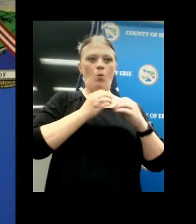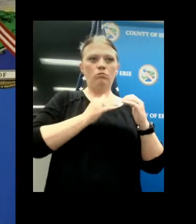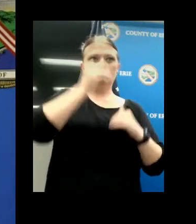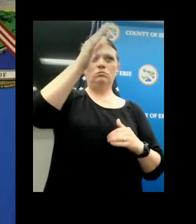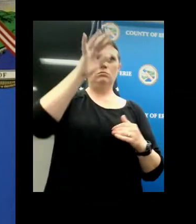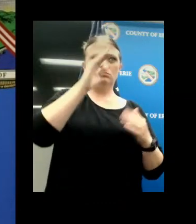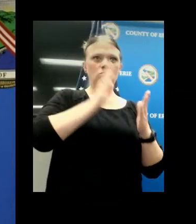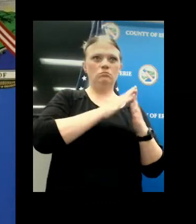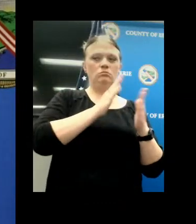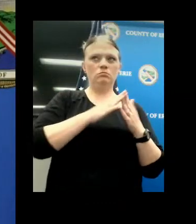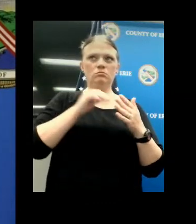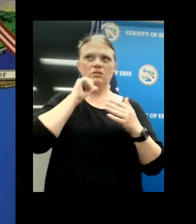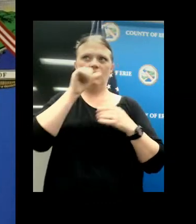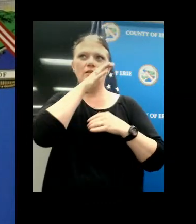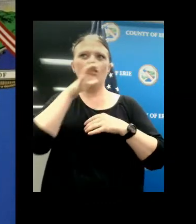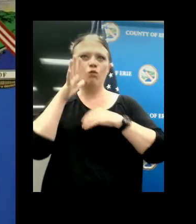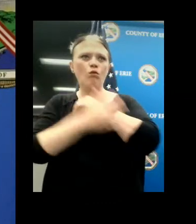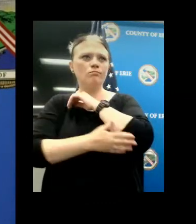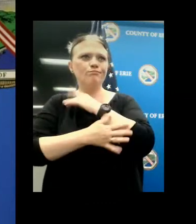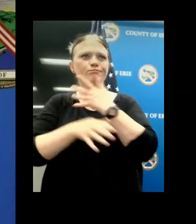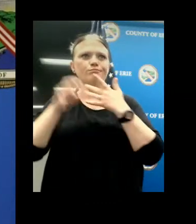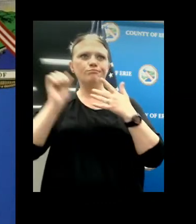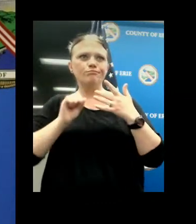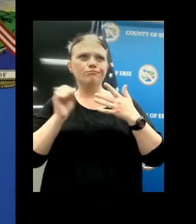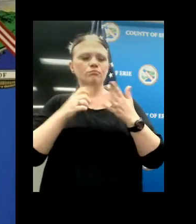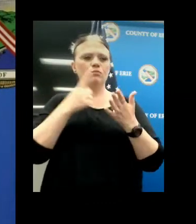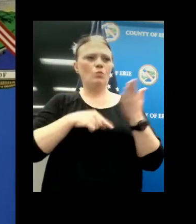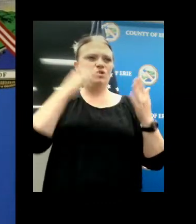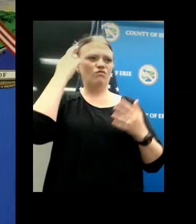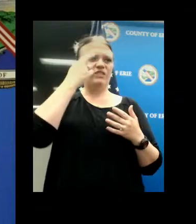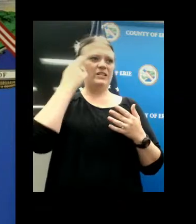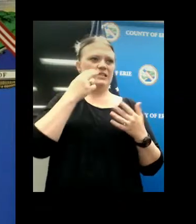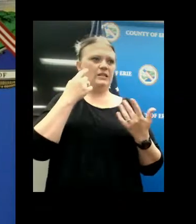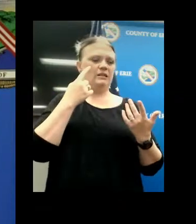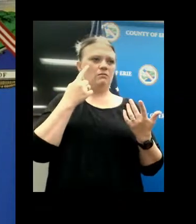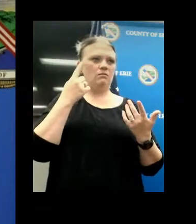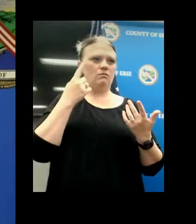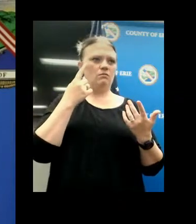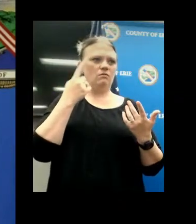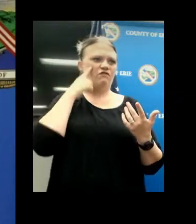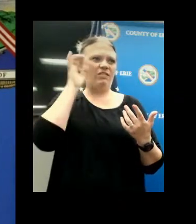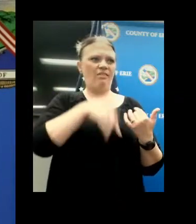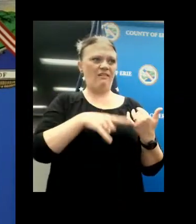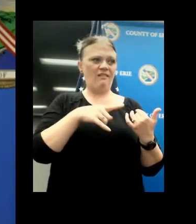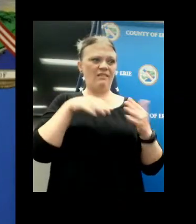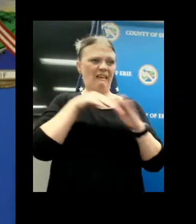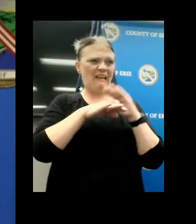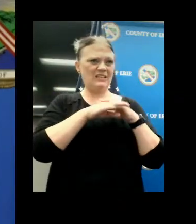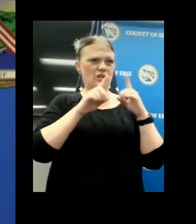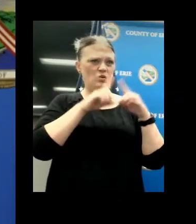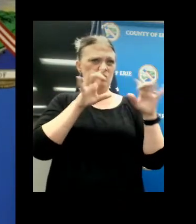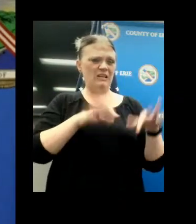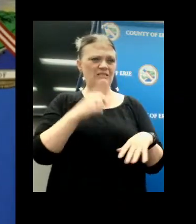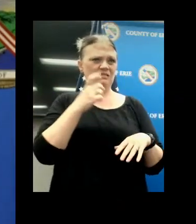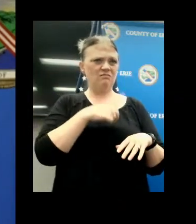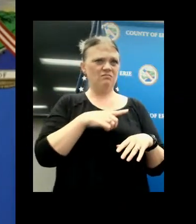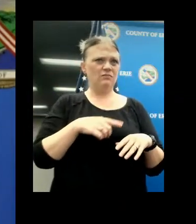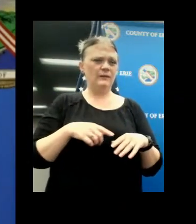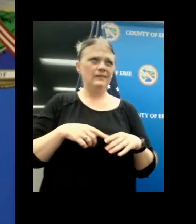than suburban and rural communities. Do you think that could be, what is your reasoning what do you think that's behind that? Could it be access to testing perhaps?